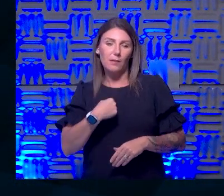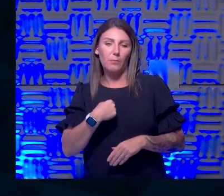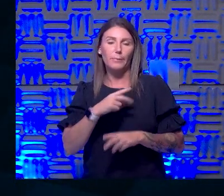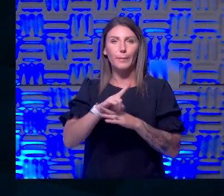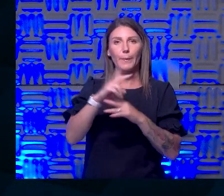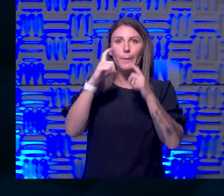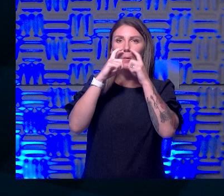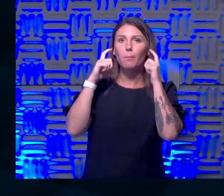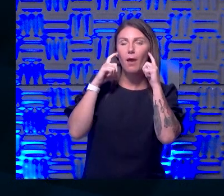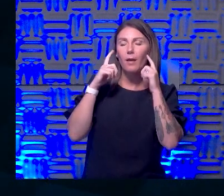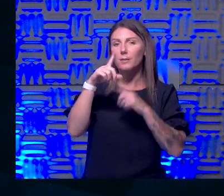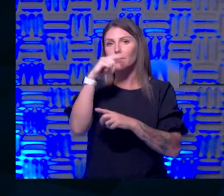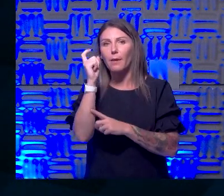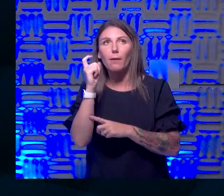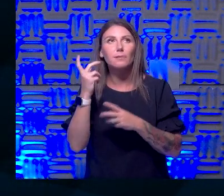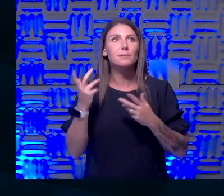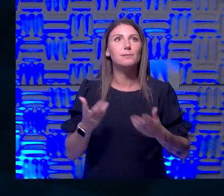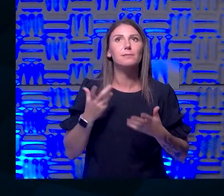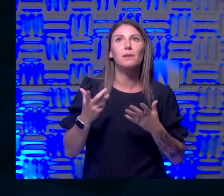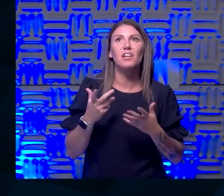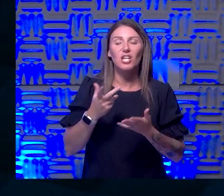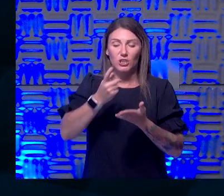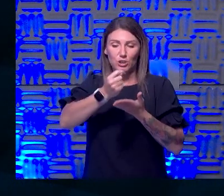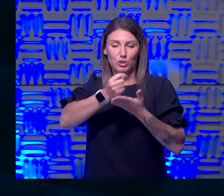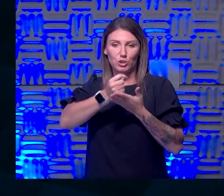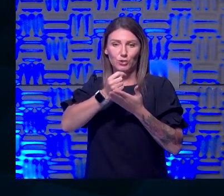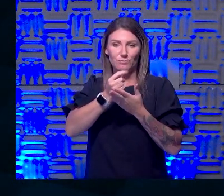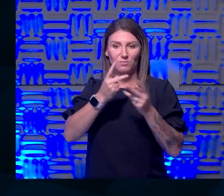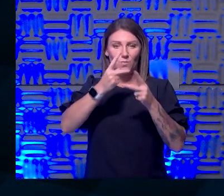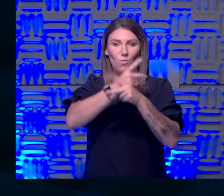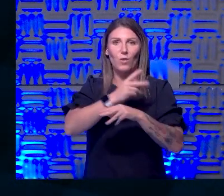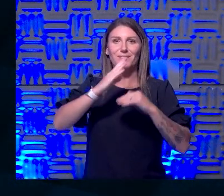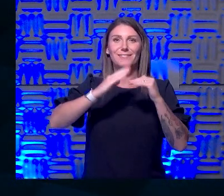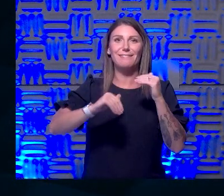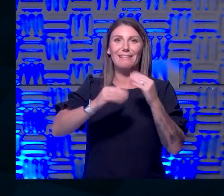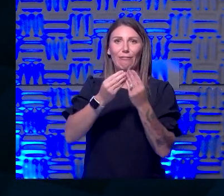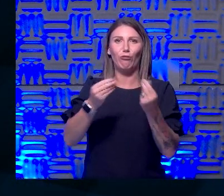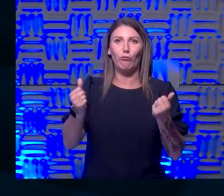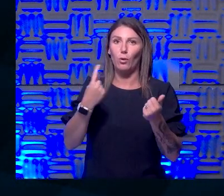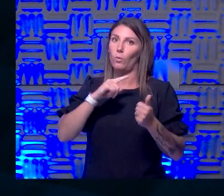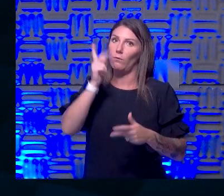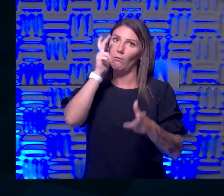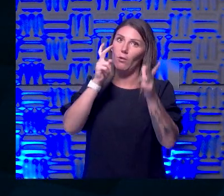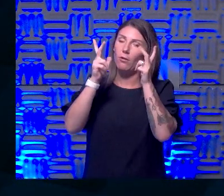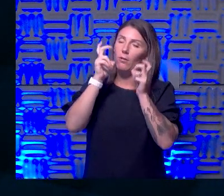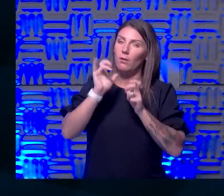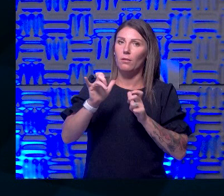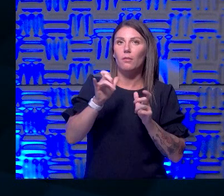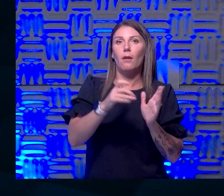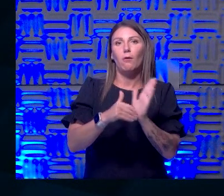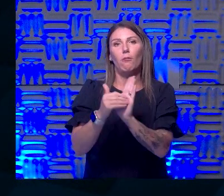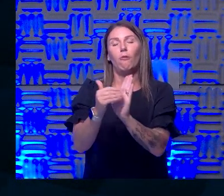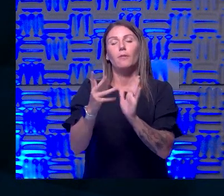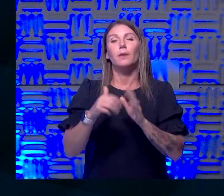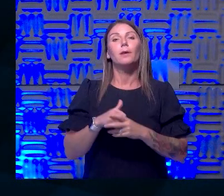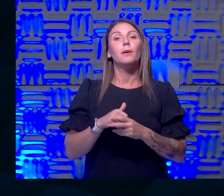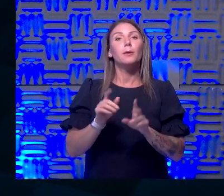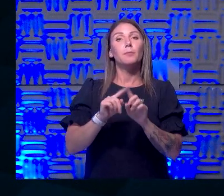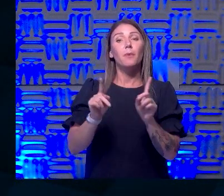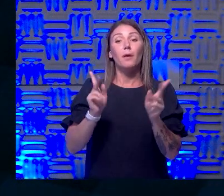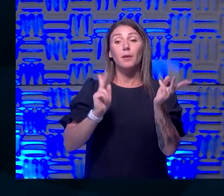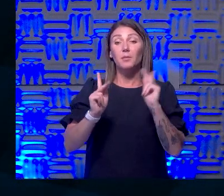the treatment is worse than the cure. We've heard that banded around. So I think people, even those that are